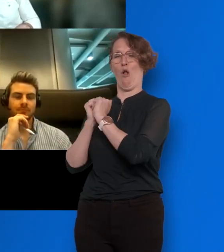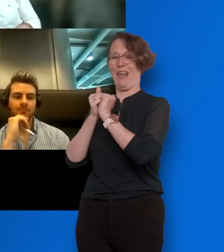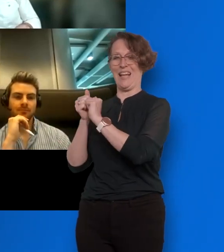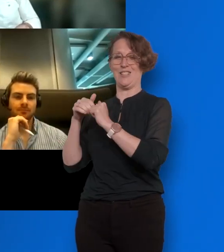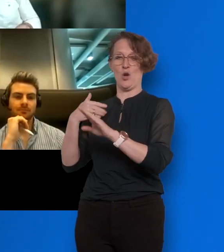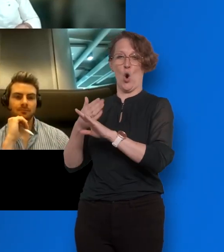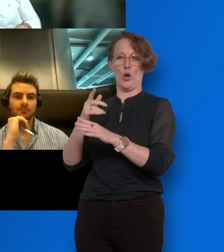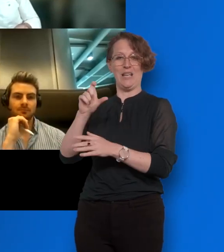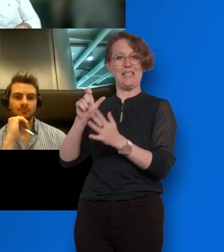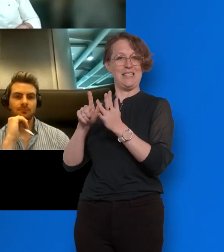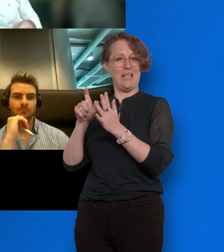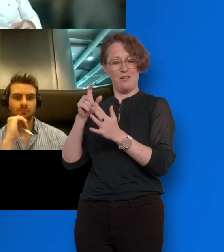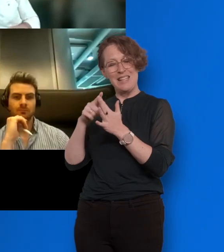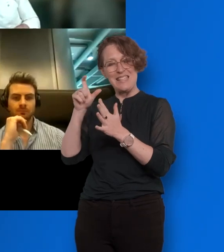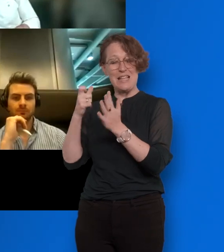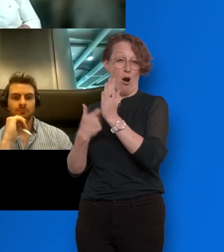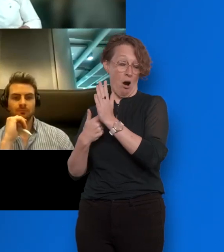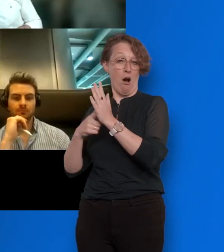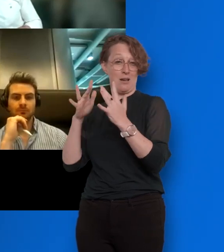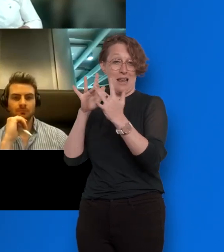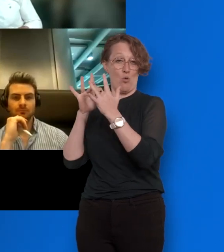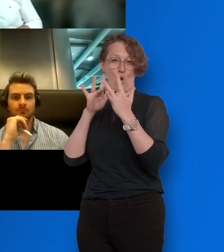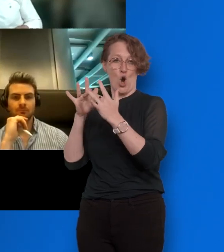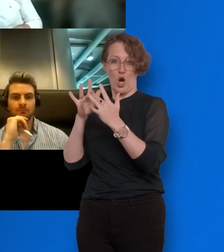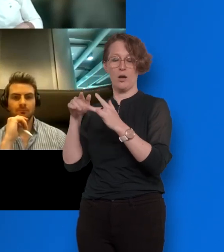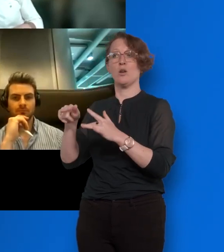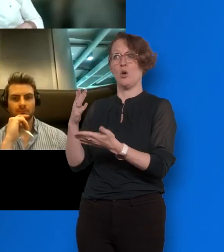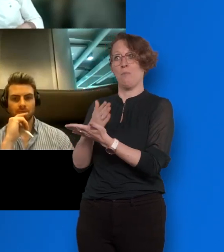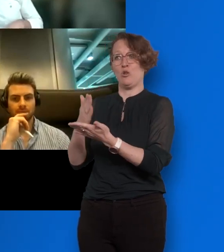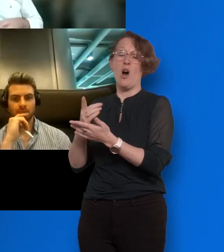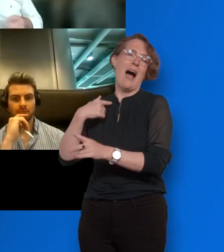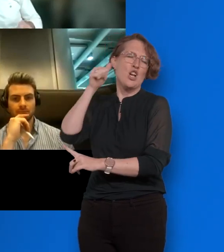make sure. But I am aware that they do run lots of